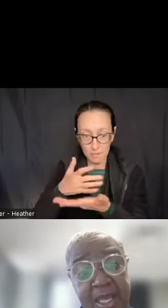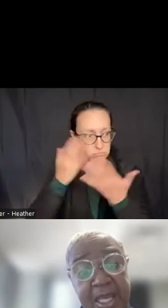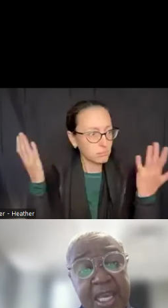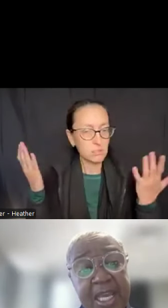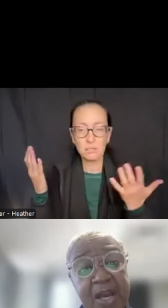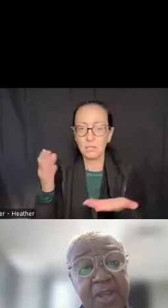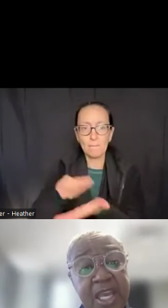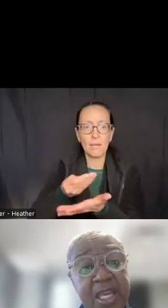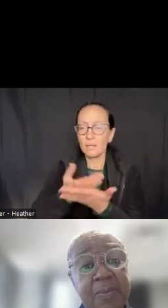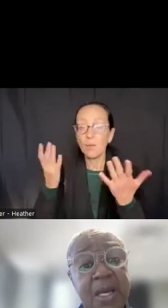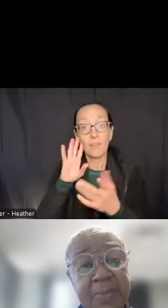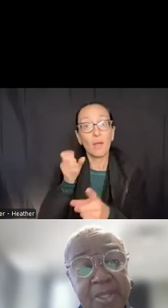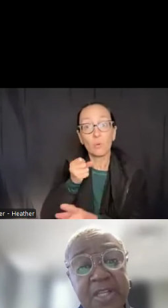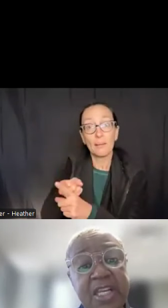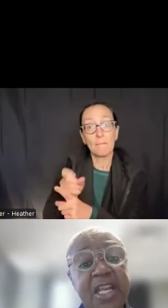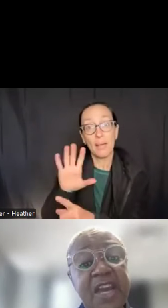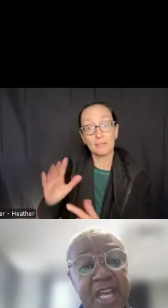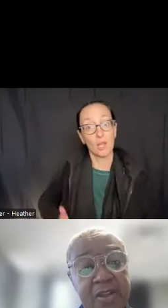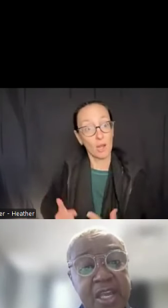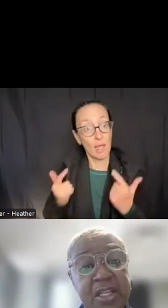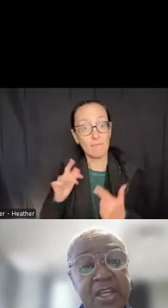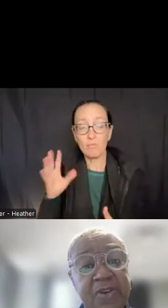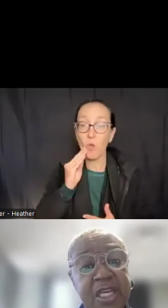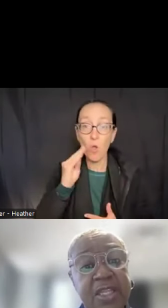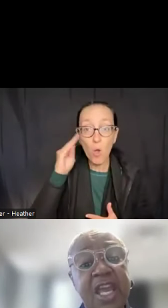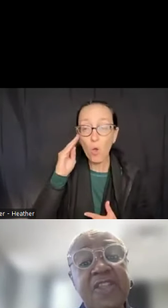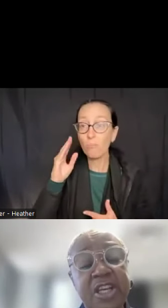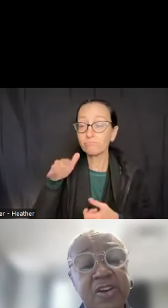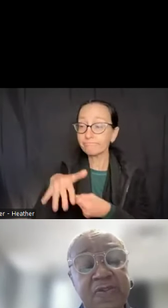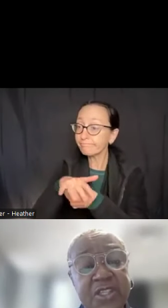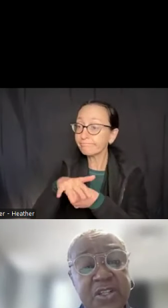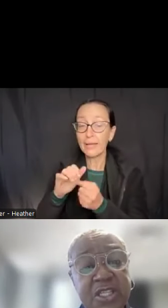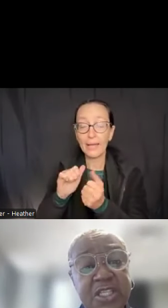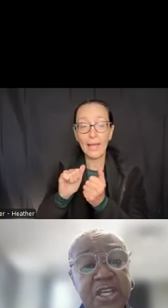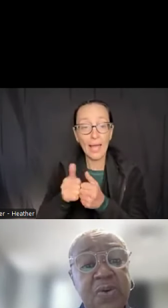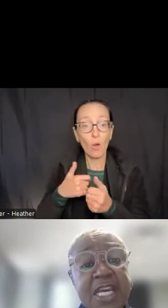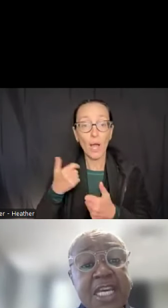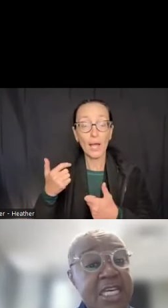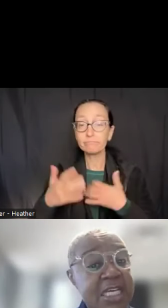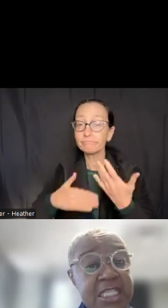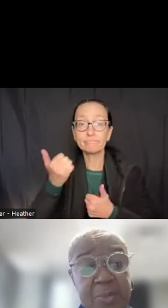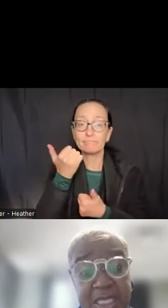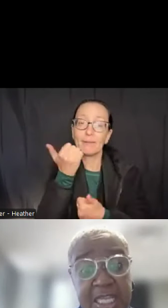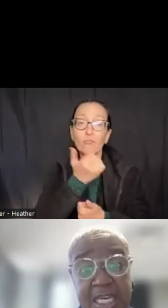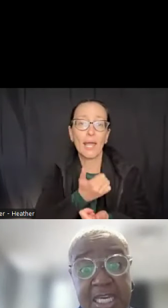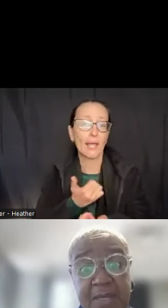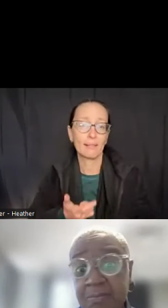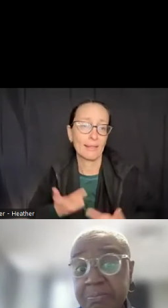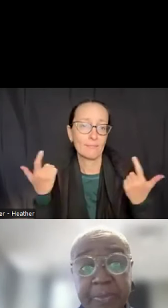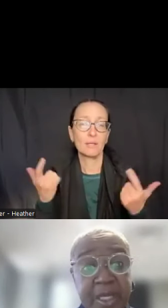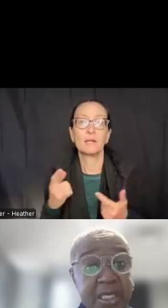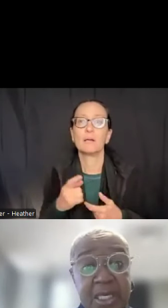life and how their day-to-day life and how they live and their care in the facility. So it could be